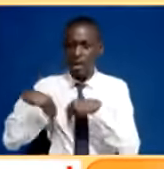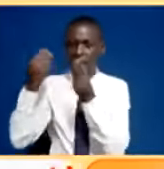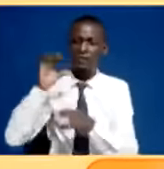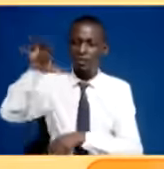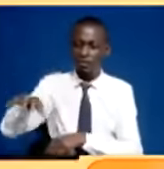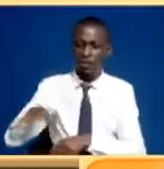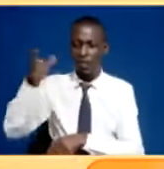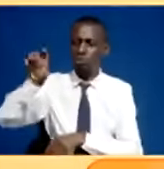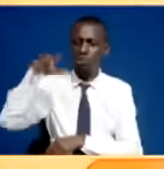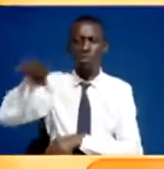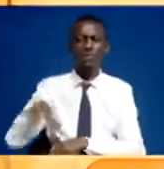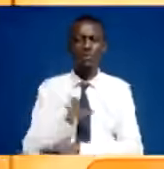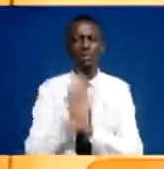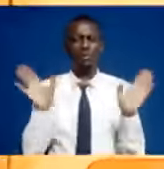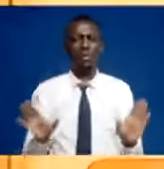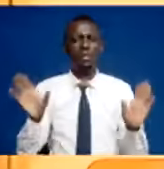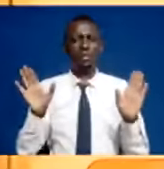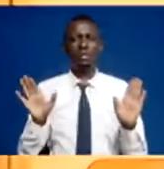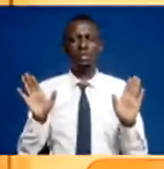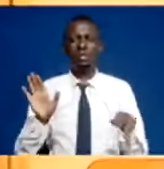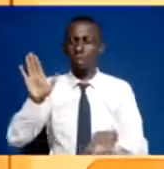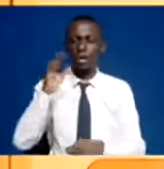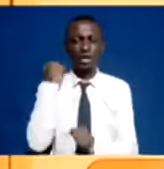naweza ongezea mtu fear.